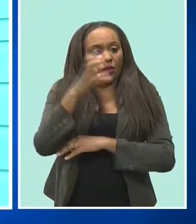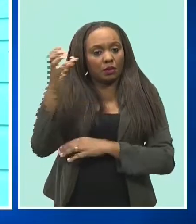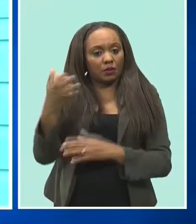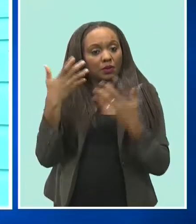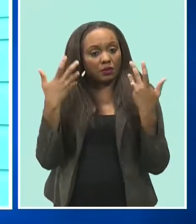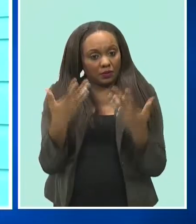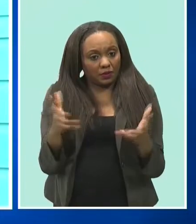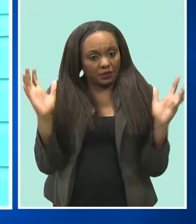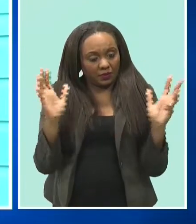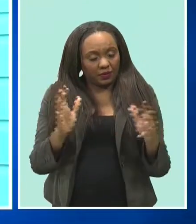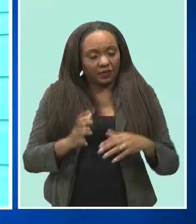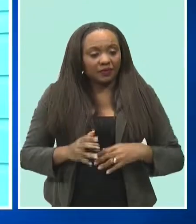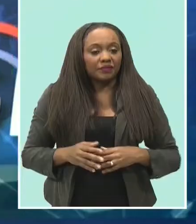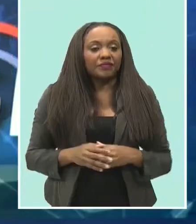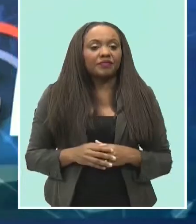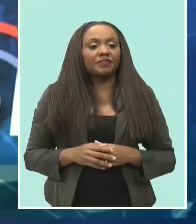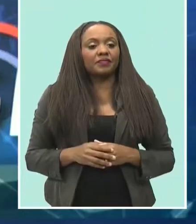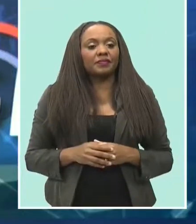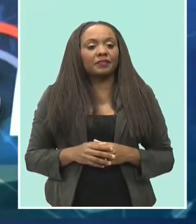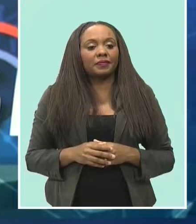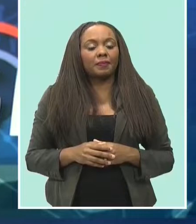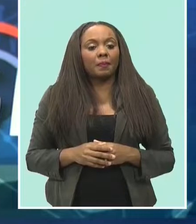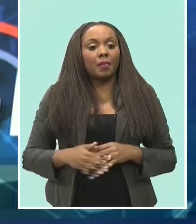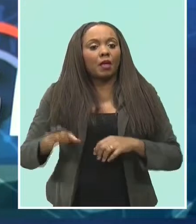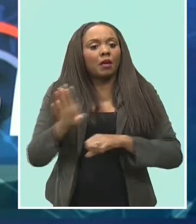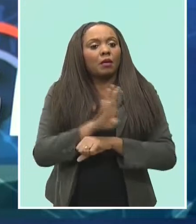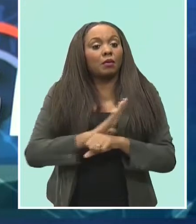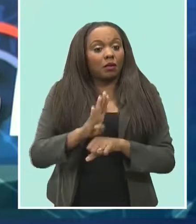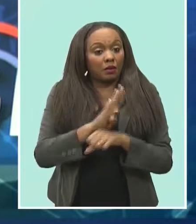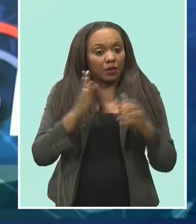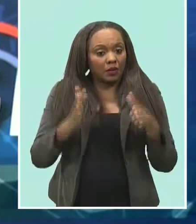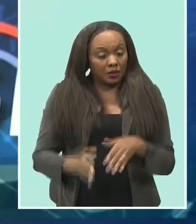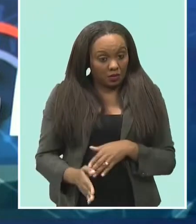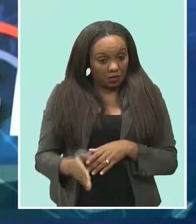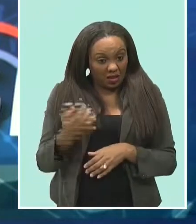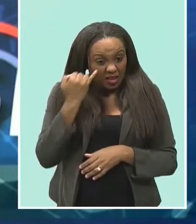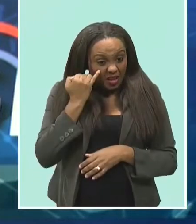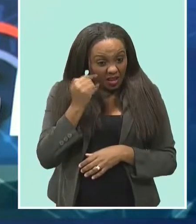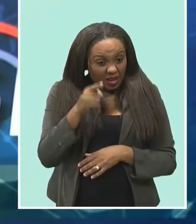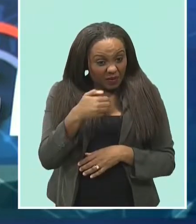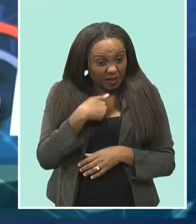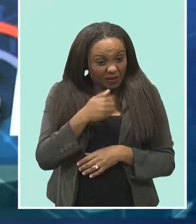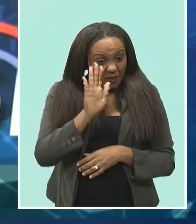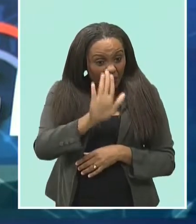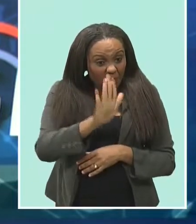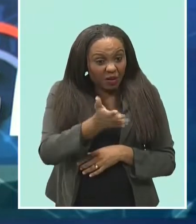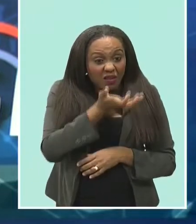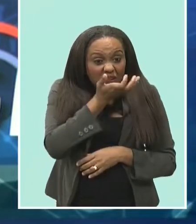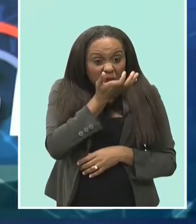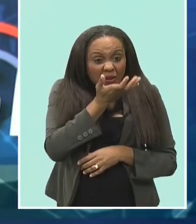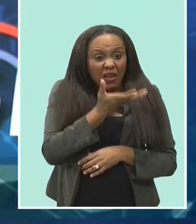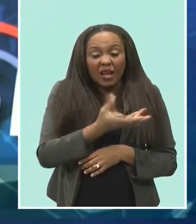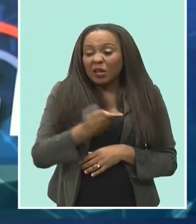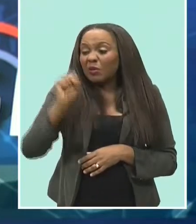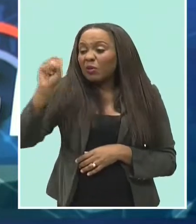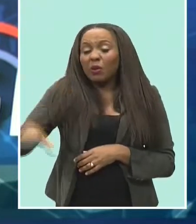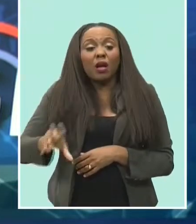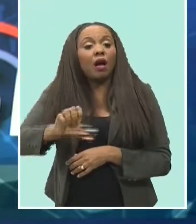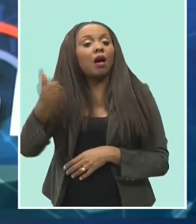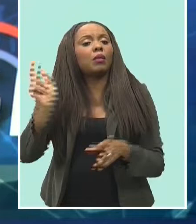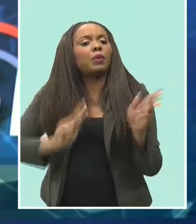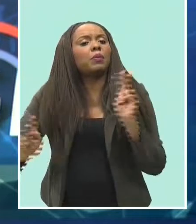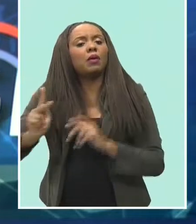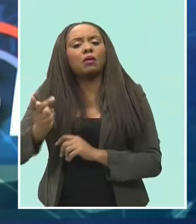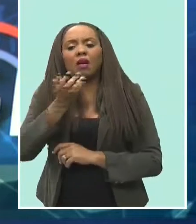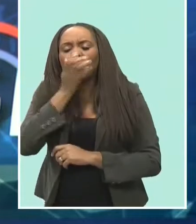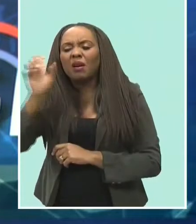Sharika Griffith, CBC News. Thanks, Sharika. The Barbadians who dispose of their garbage in other people's bins could